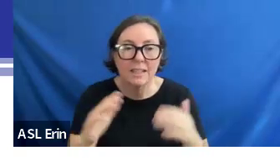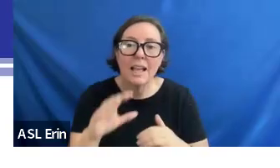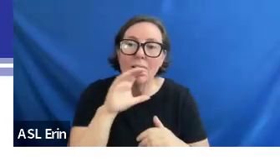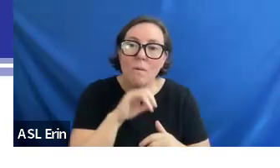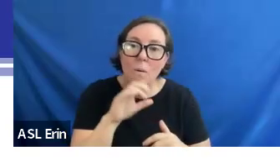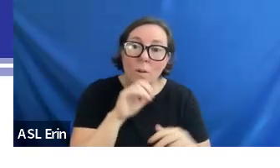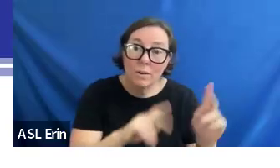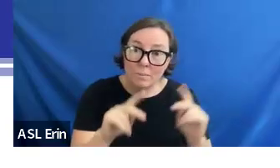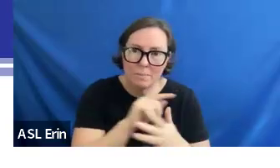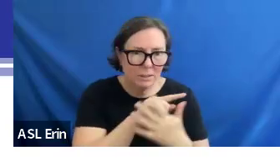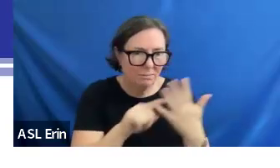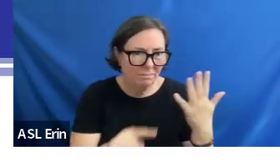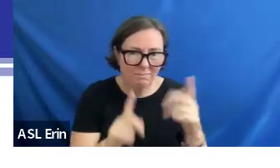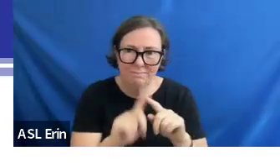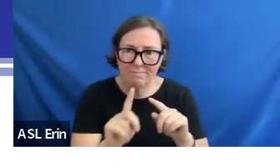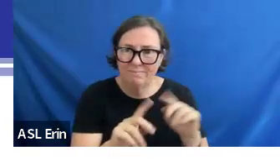So, fun fact,